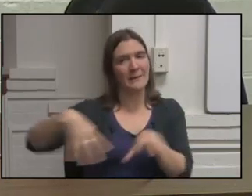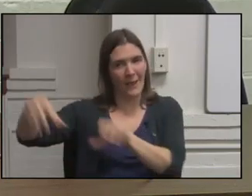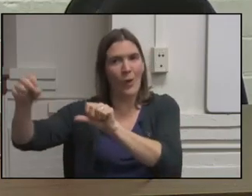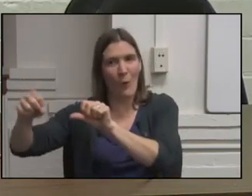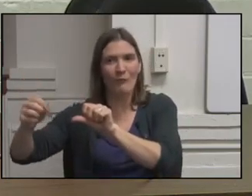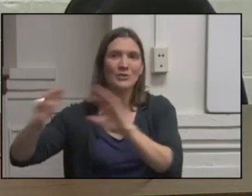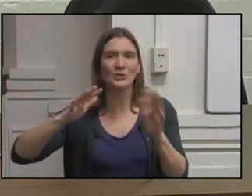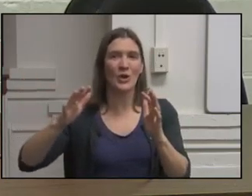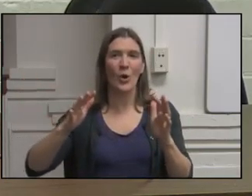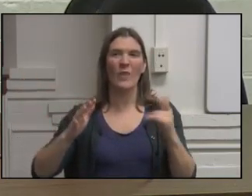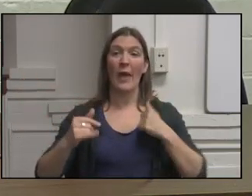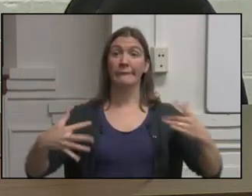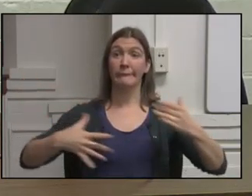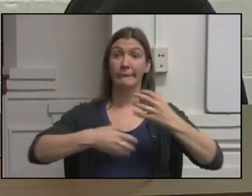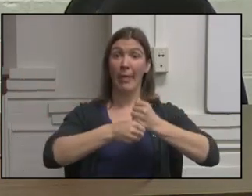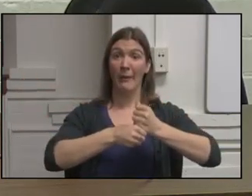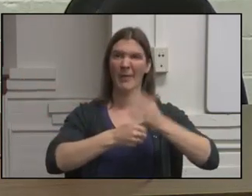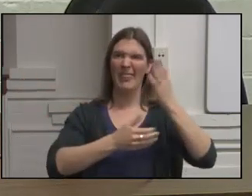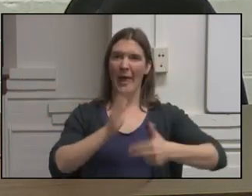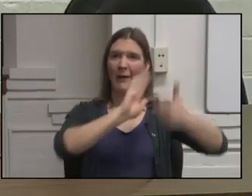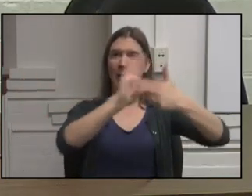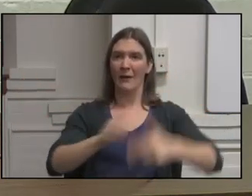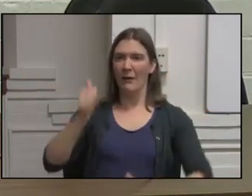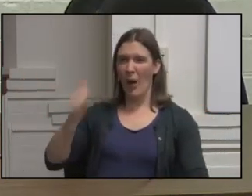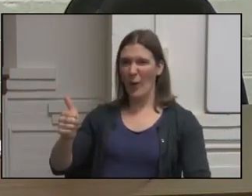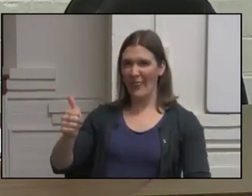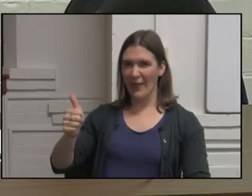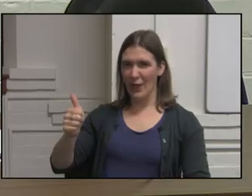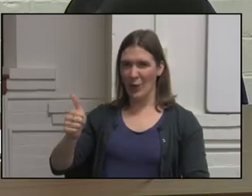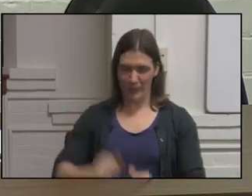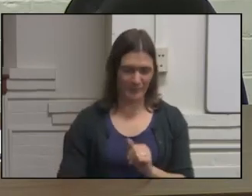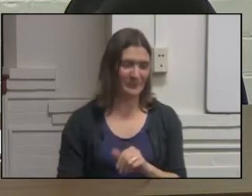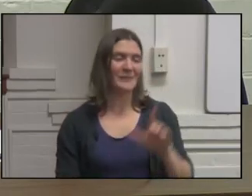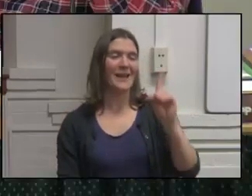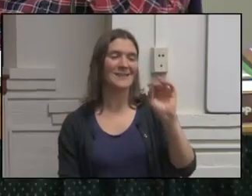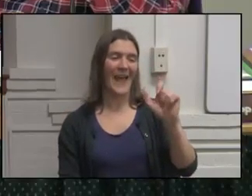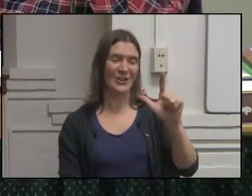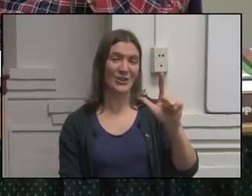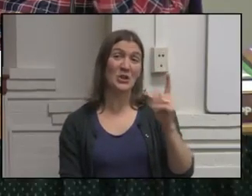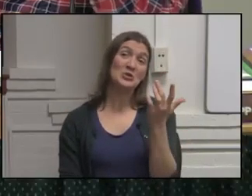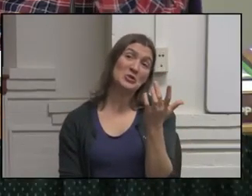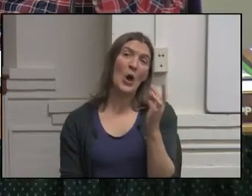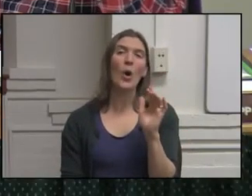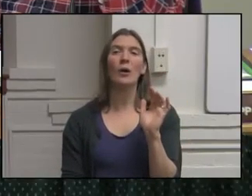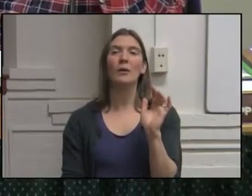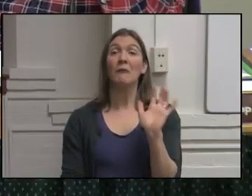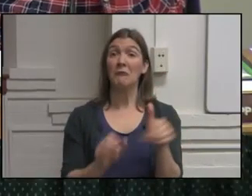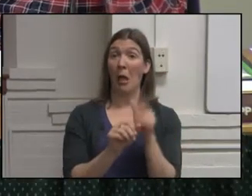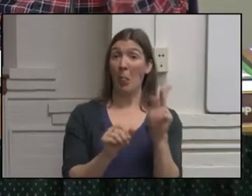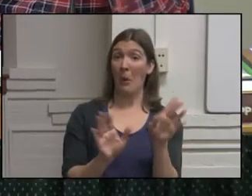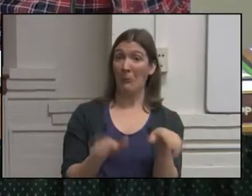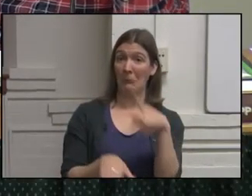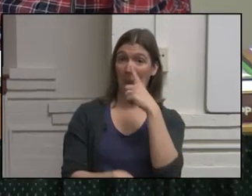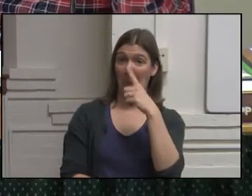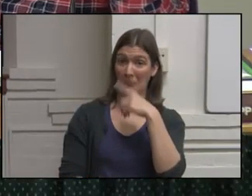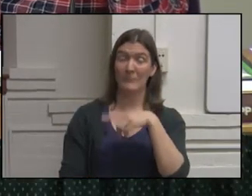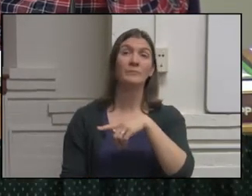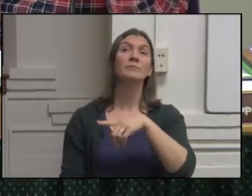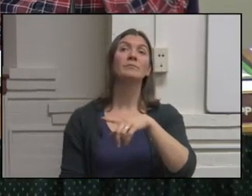your quick and down and dirty classification on roads. And like perfect, a Steve. Little follow-up on that. So like